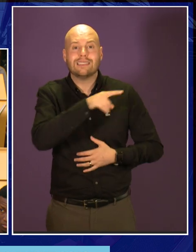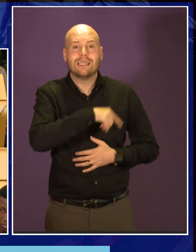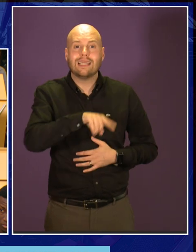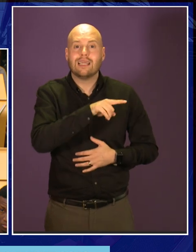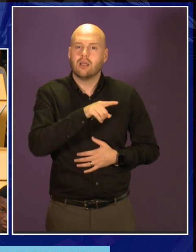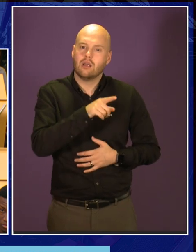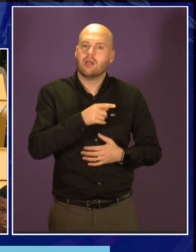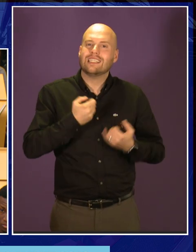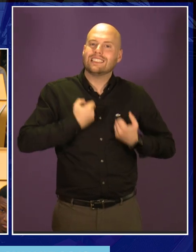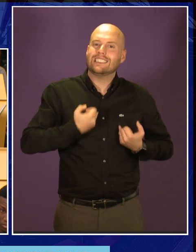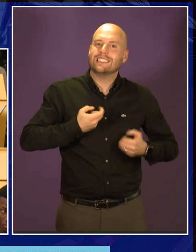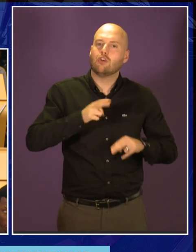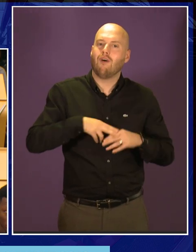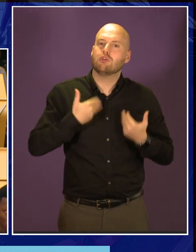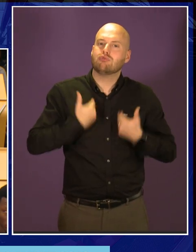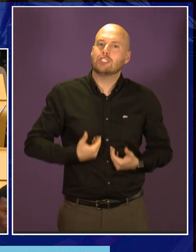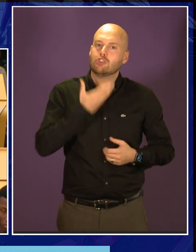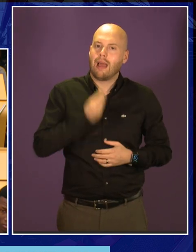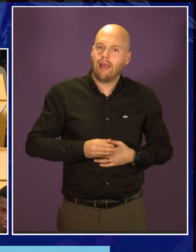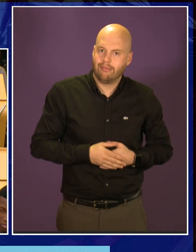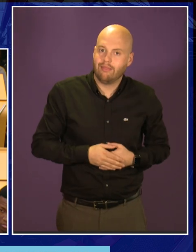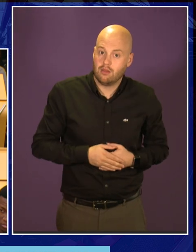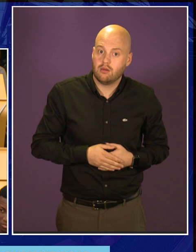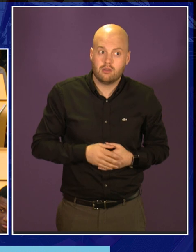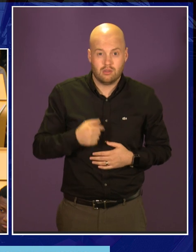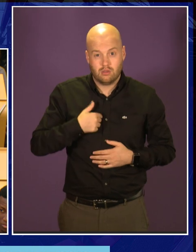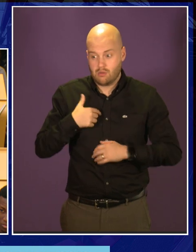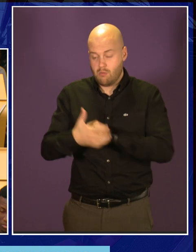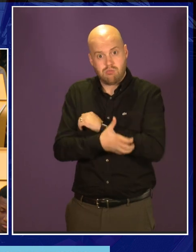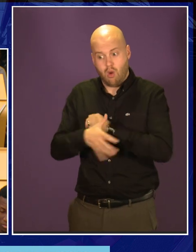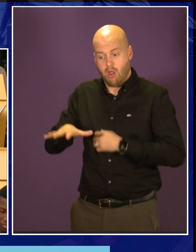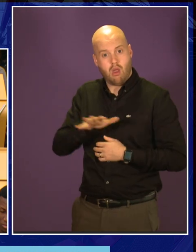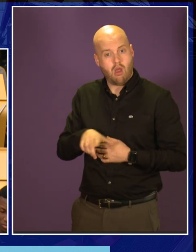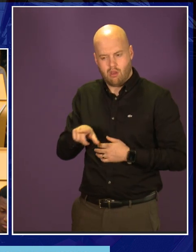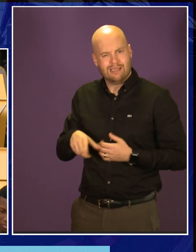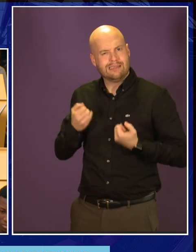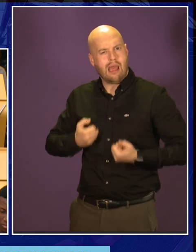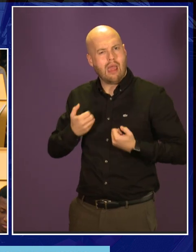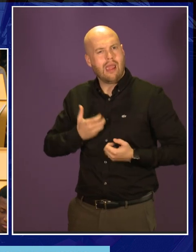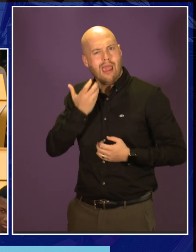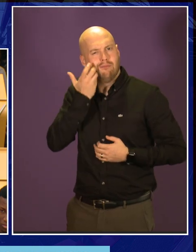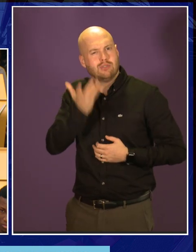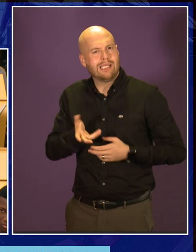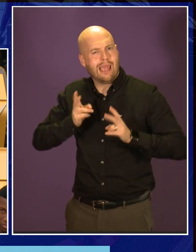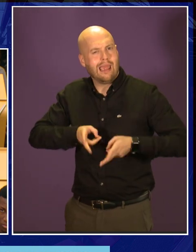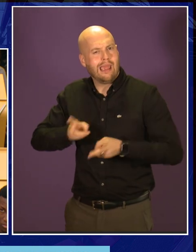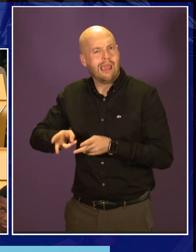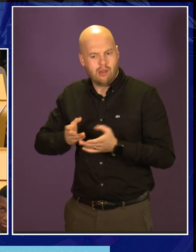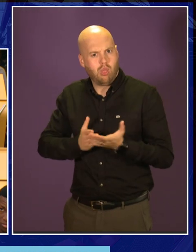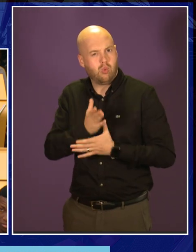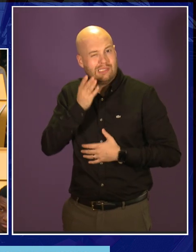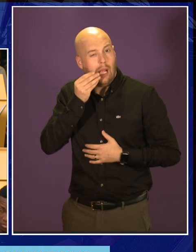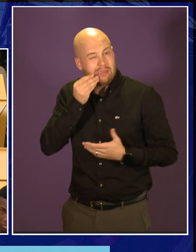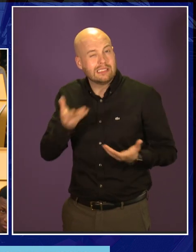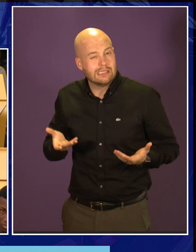man, when we are coming from one of the poorest parts of the world. And people are dying of diabetes on a daily basis in my country. Because the